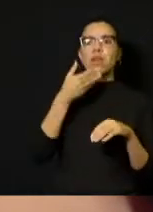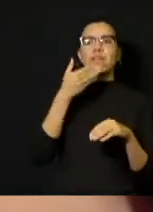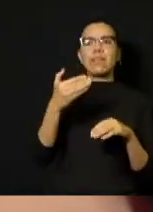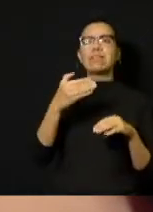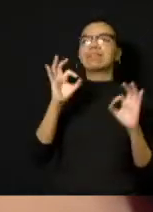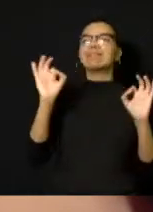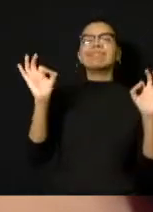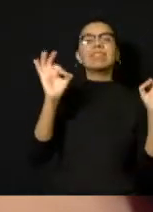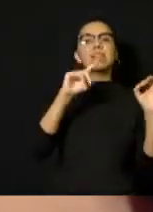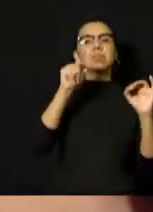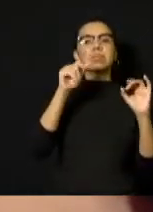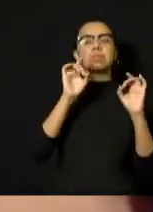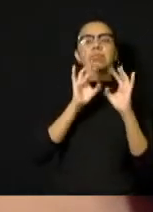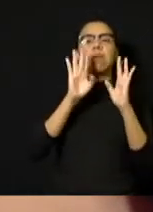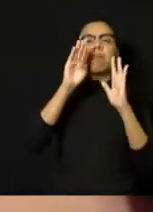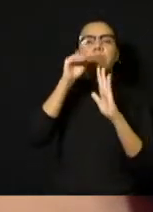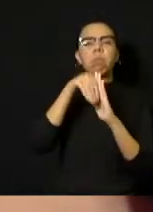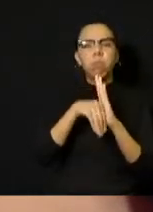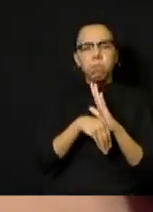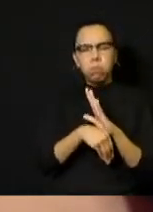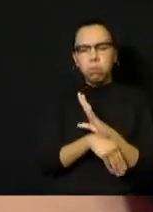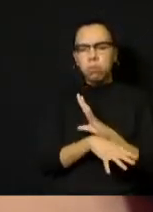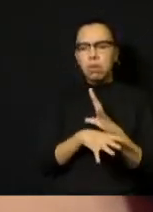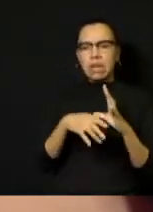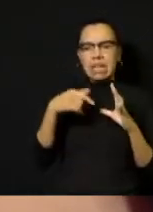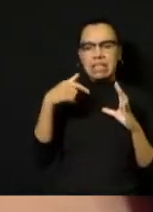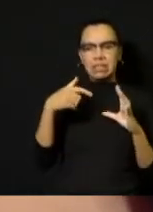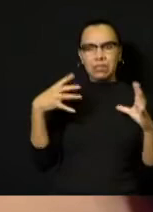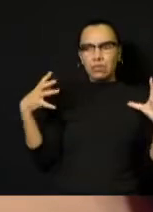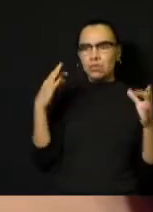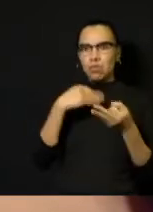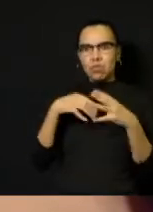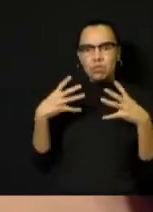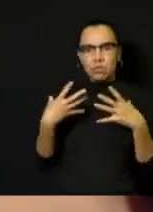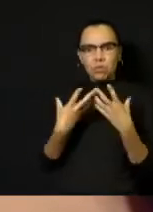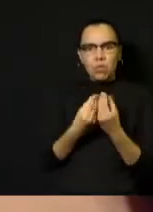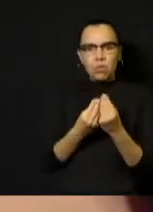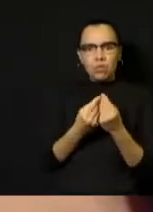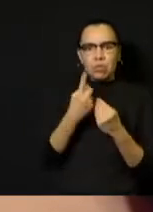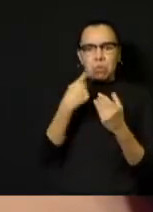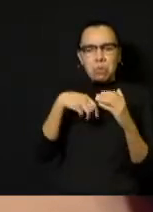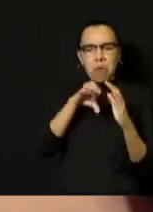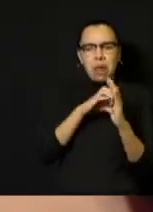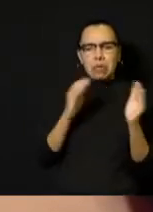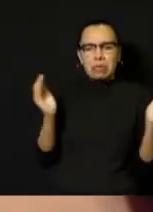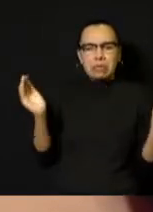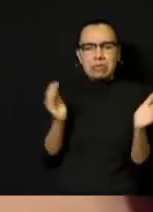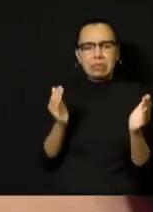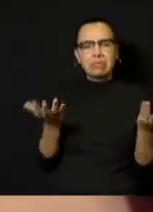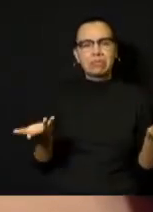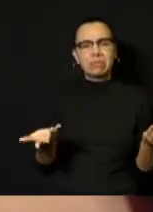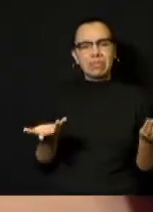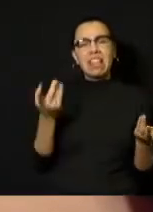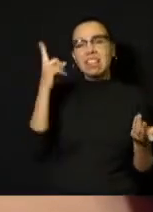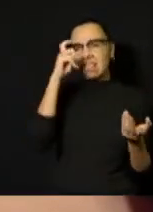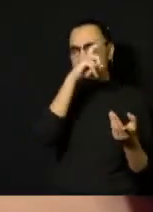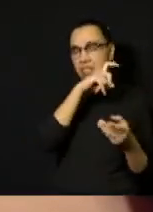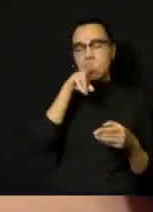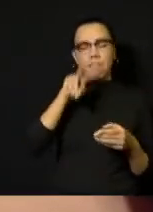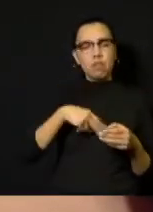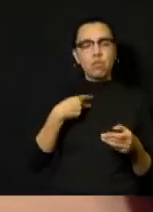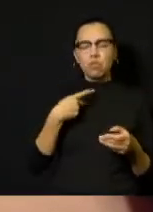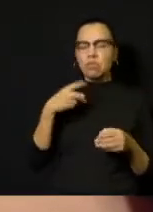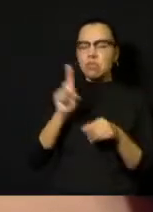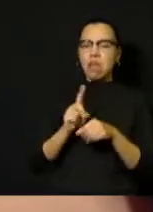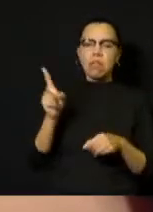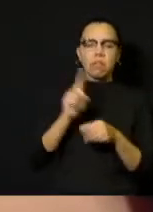were well-to-do. We did well, and then everybody in a small room. It was really, really hard, but every day I